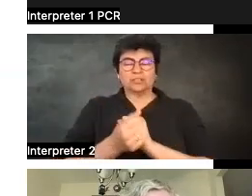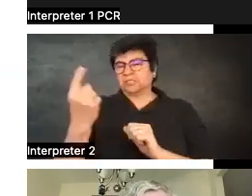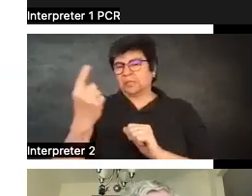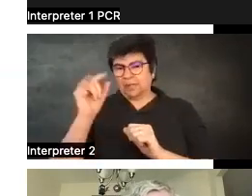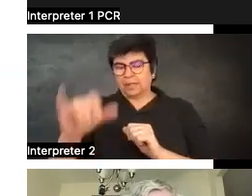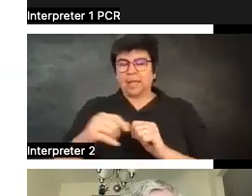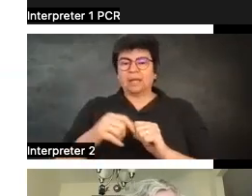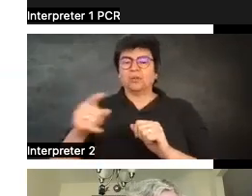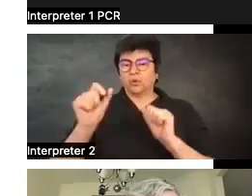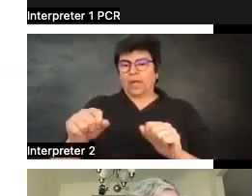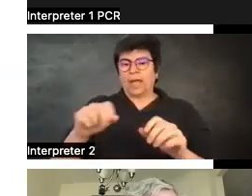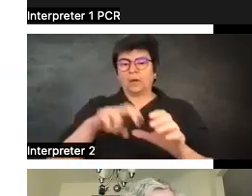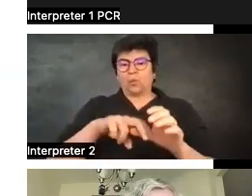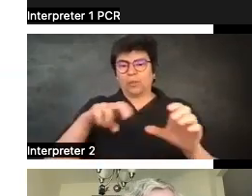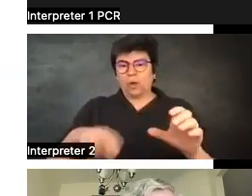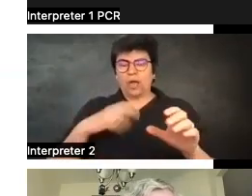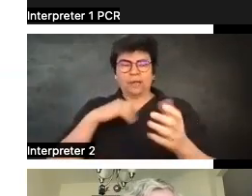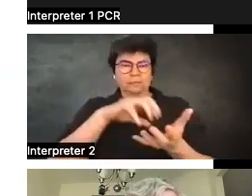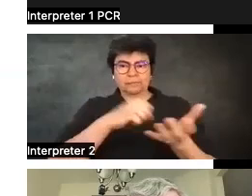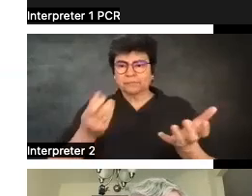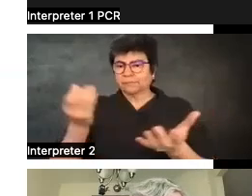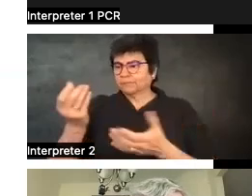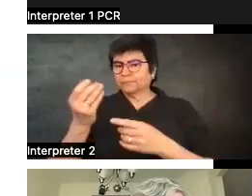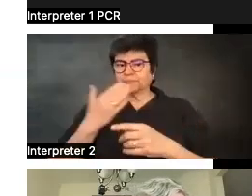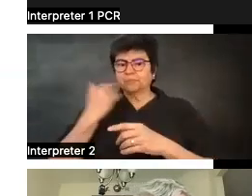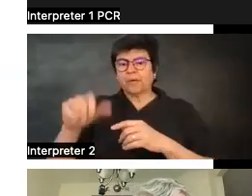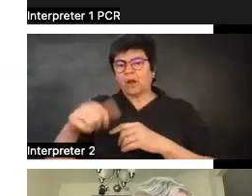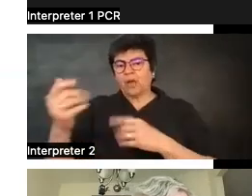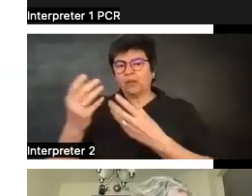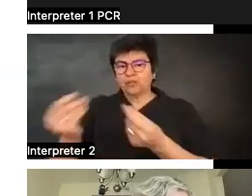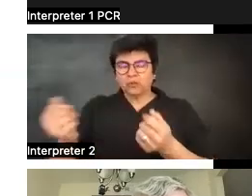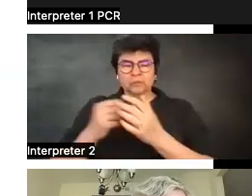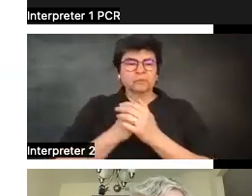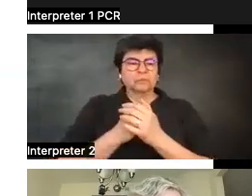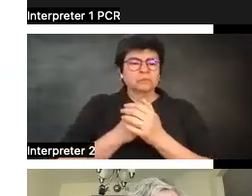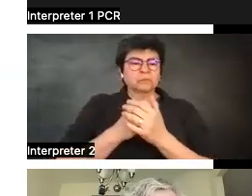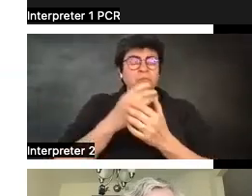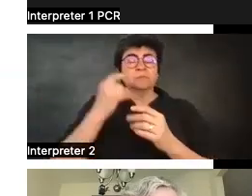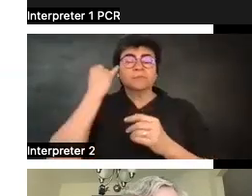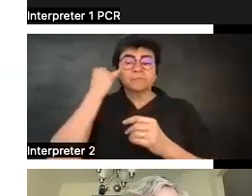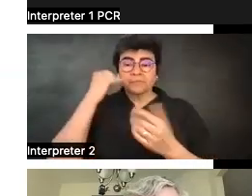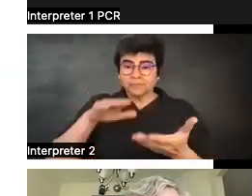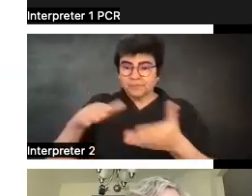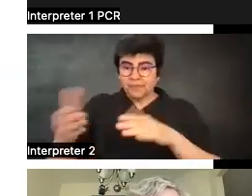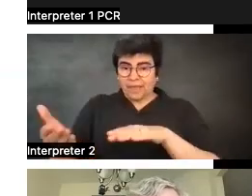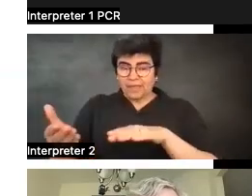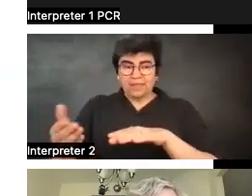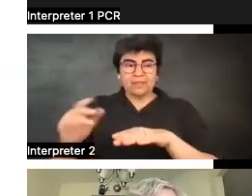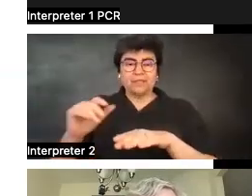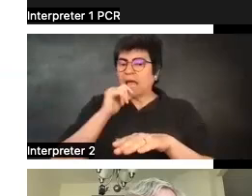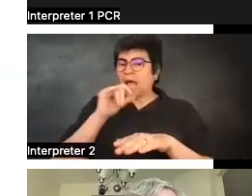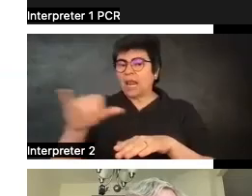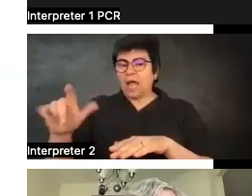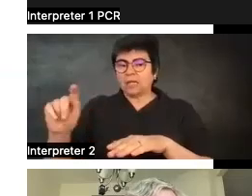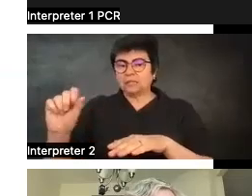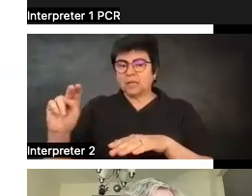you can withdraw from this and find a better solution at any point. At death, unlike the tontine, any money